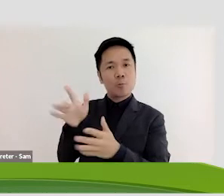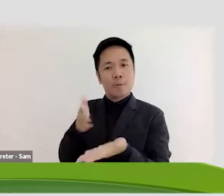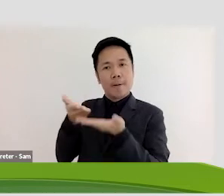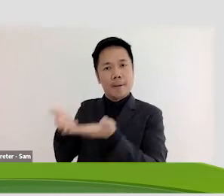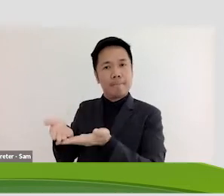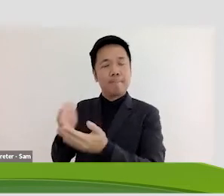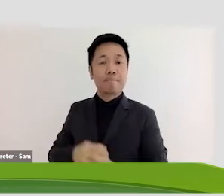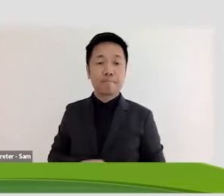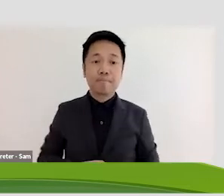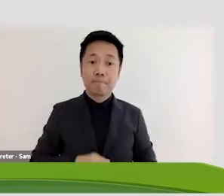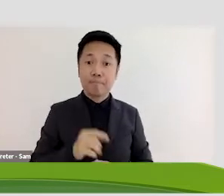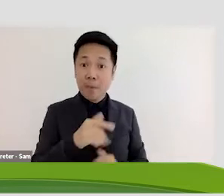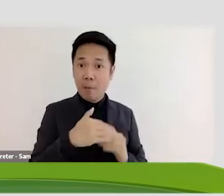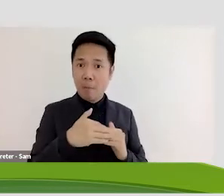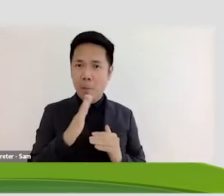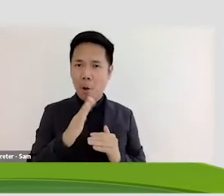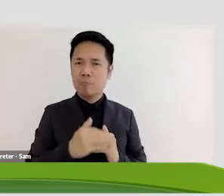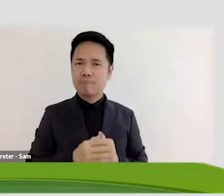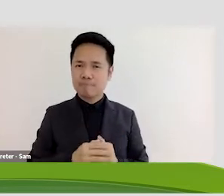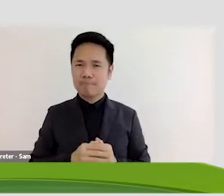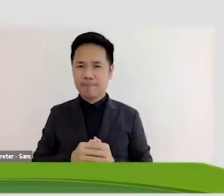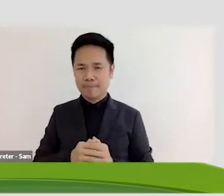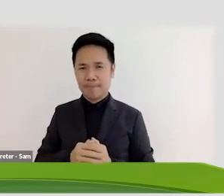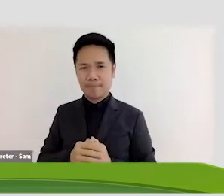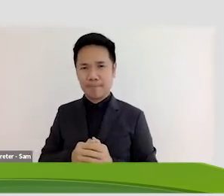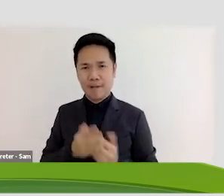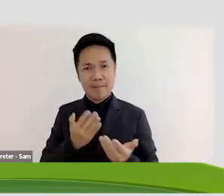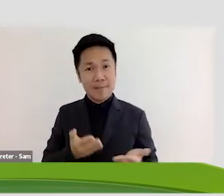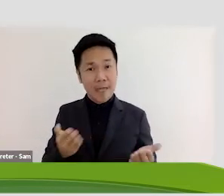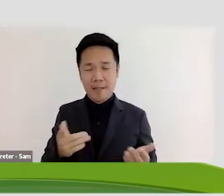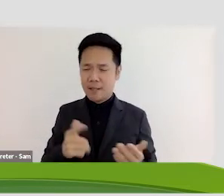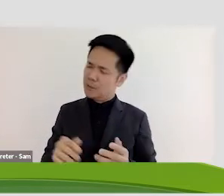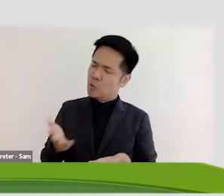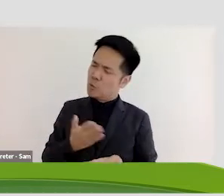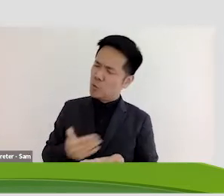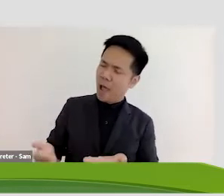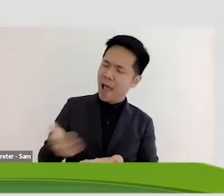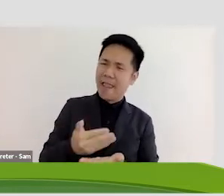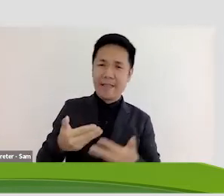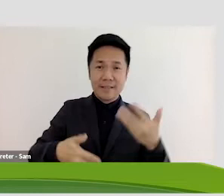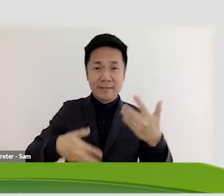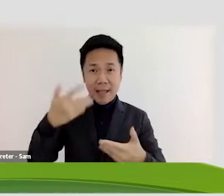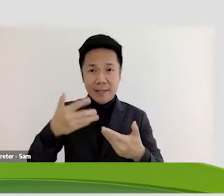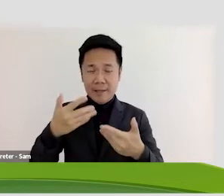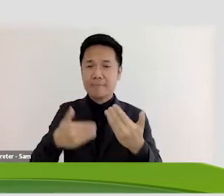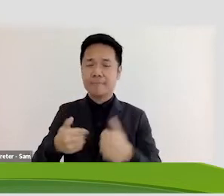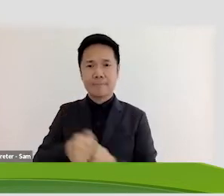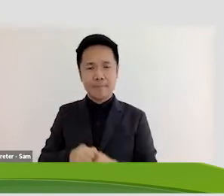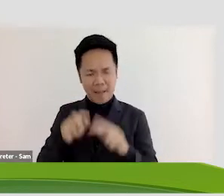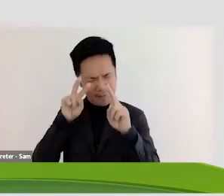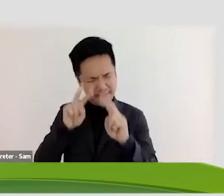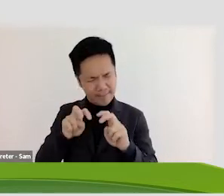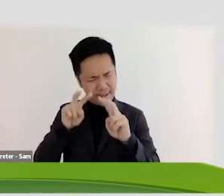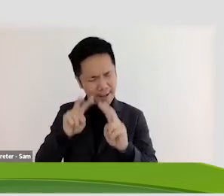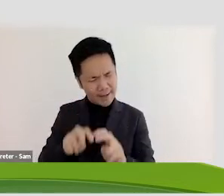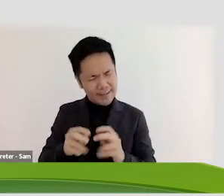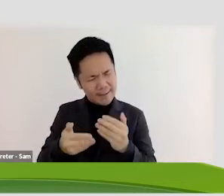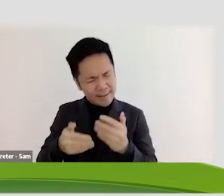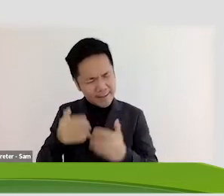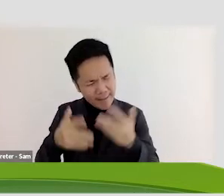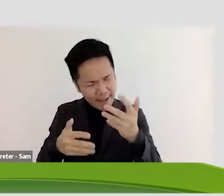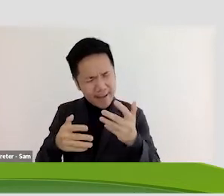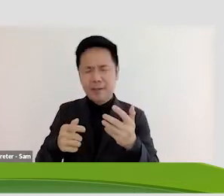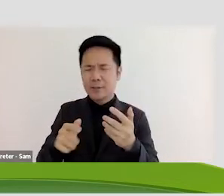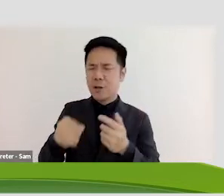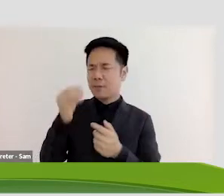support increased capacity to collect, analyze, and use data to inform policies and programs and to